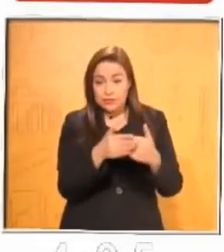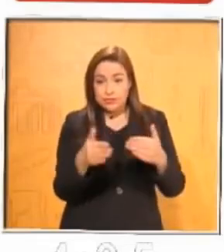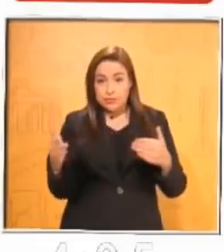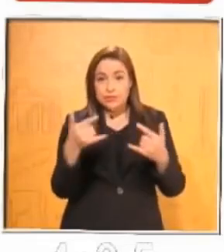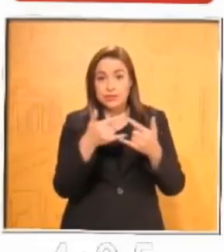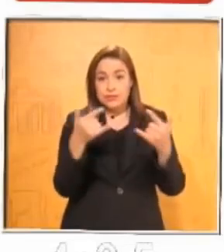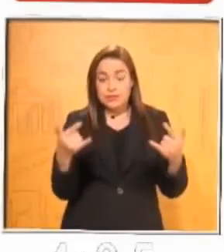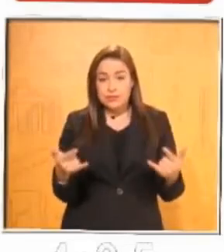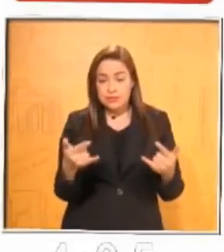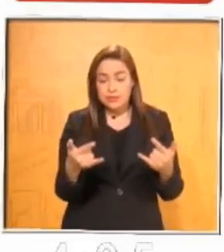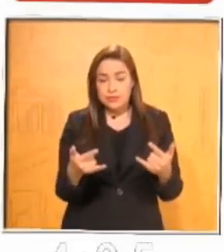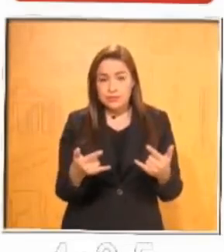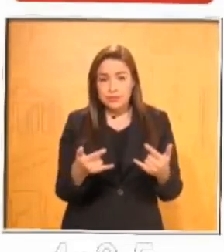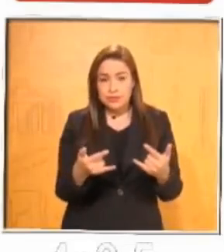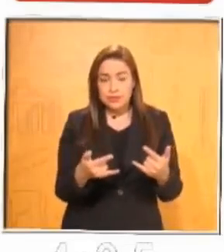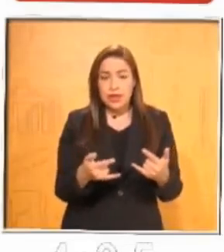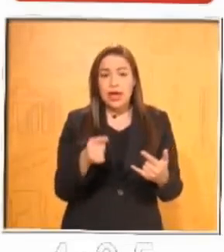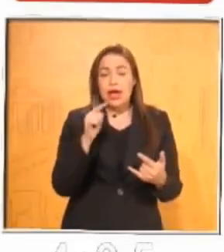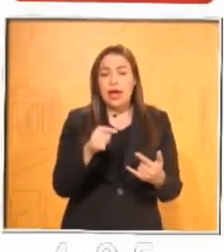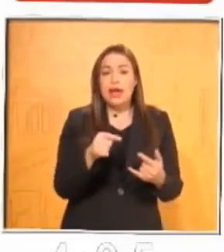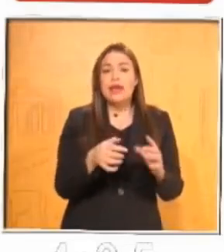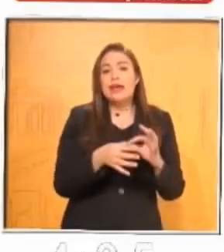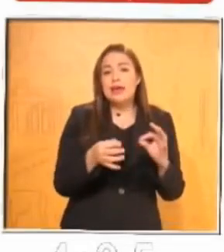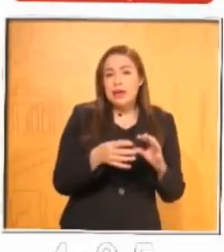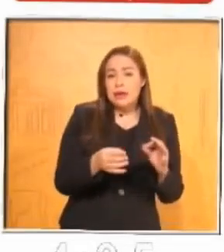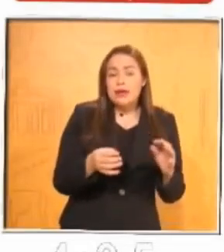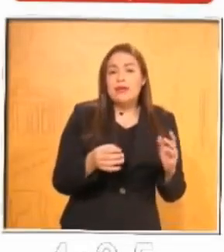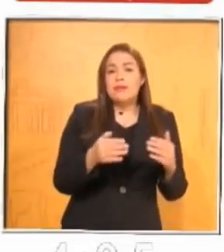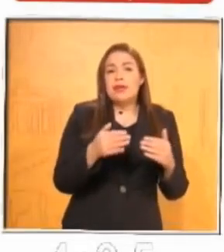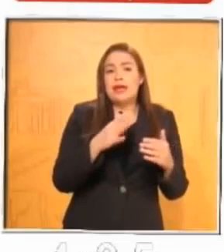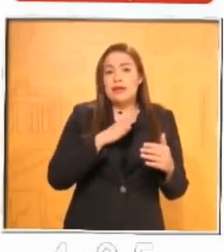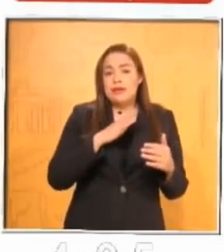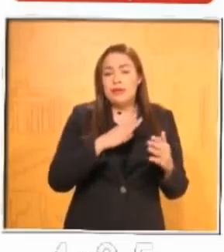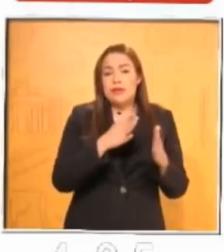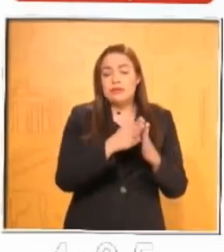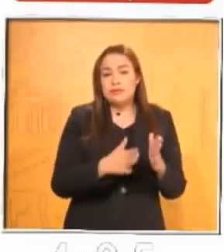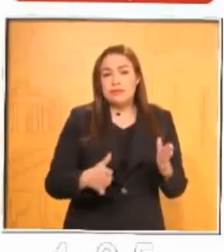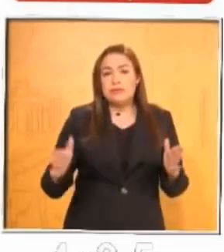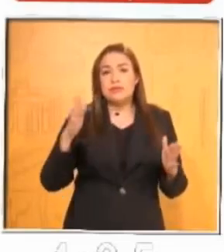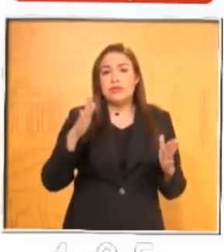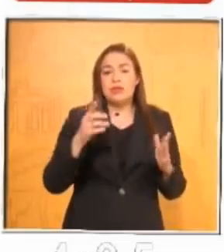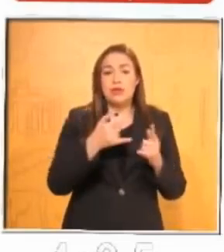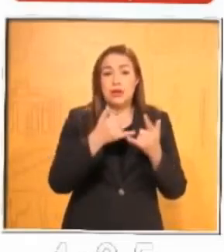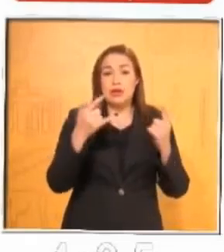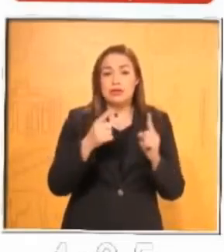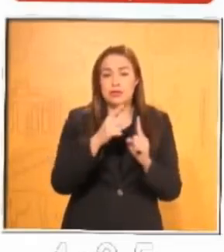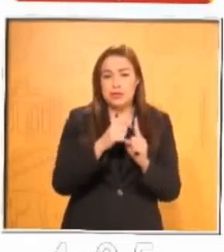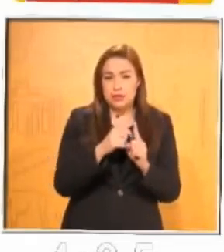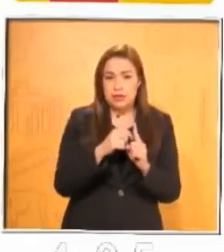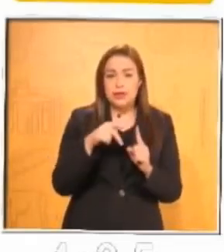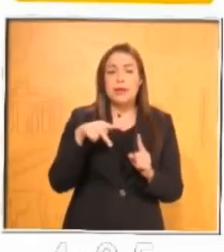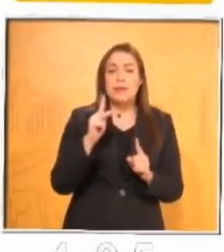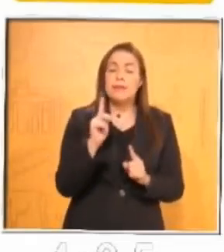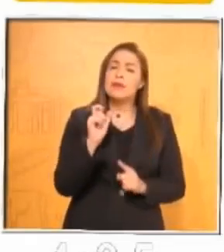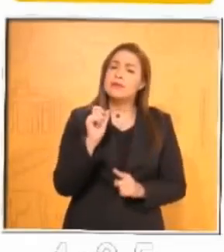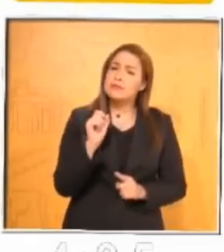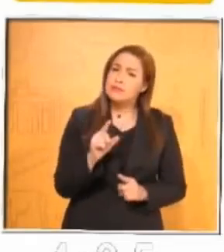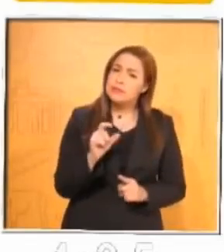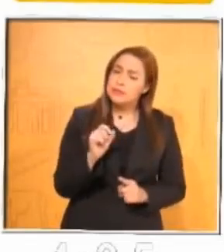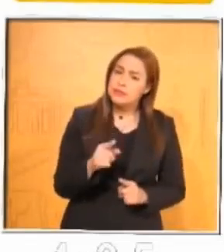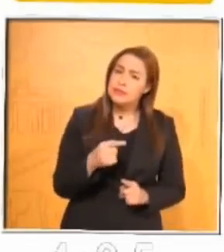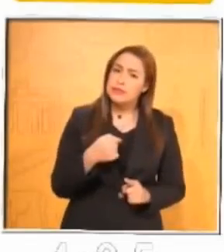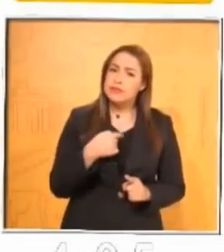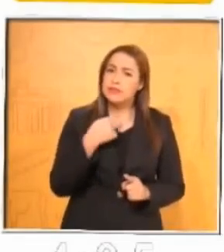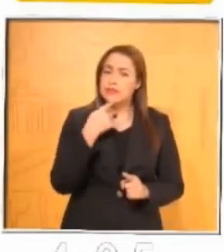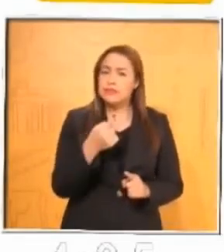The caption is going to describe what is happening in all the comic strip, but it is going to appear frame